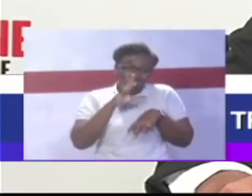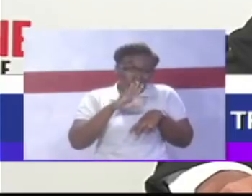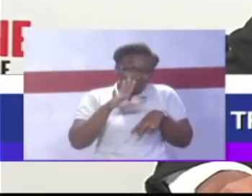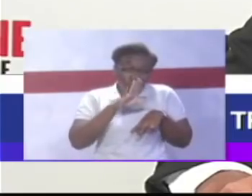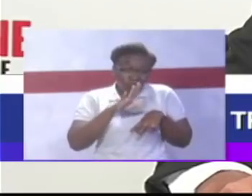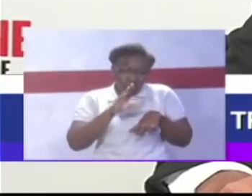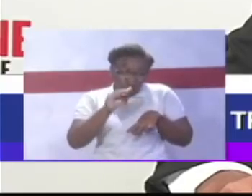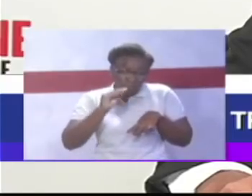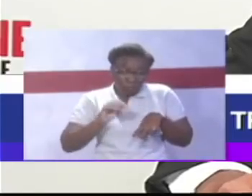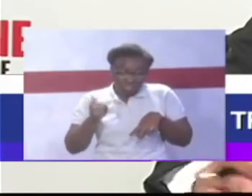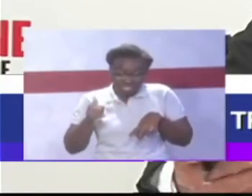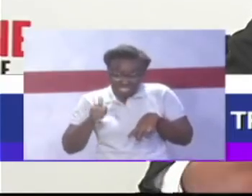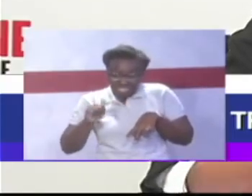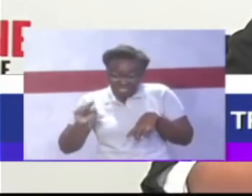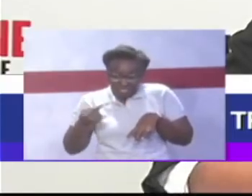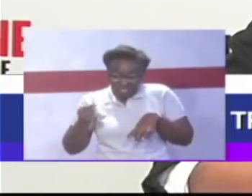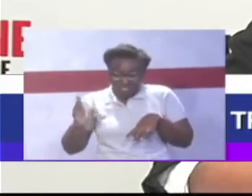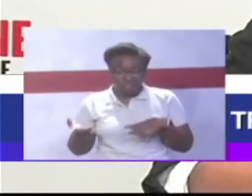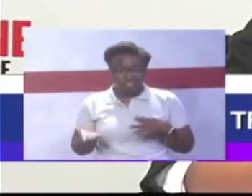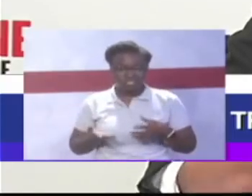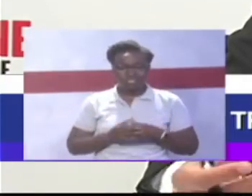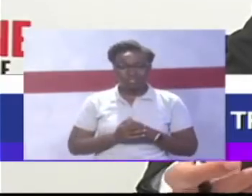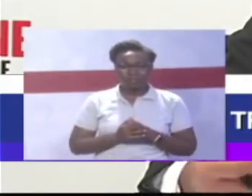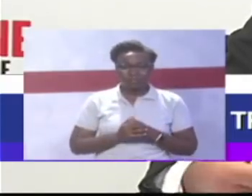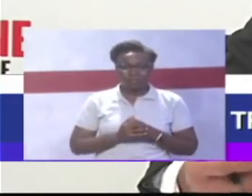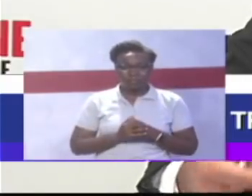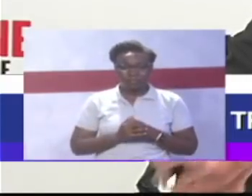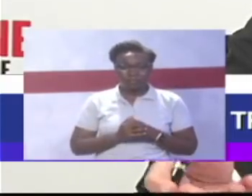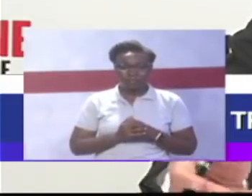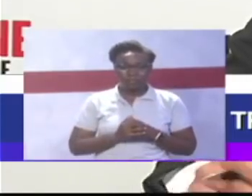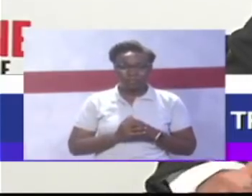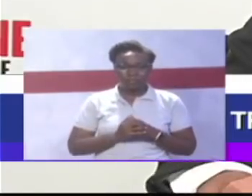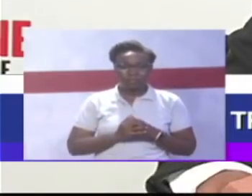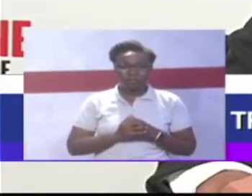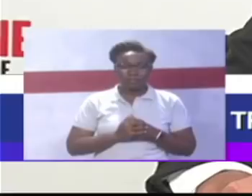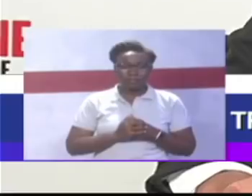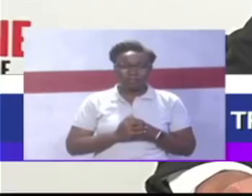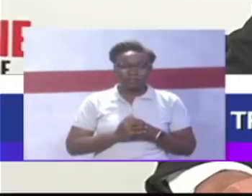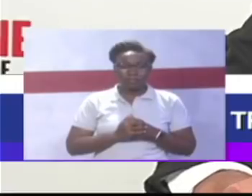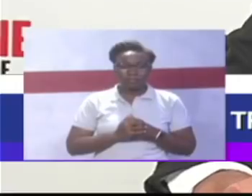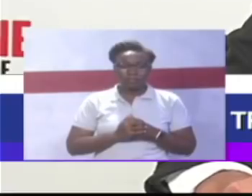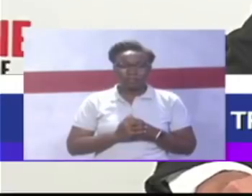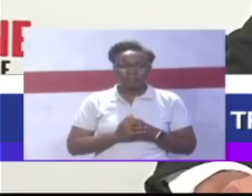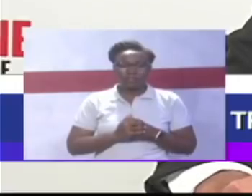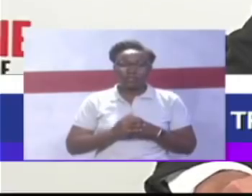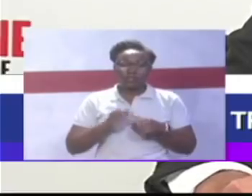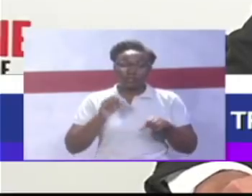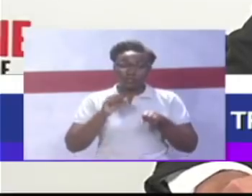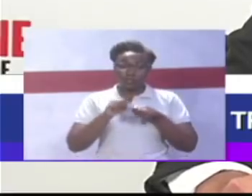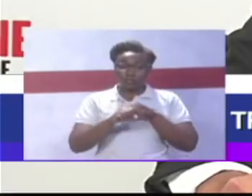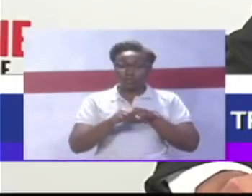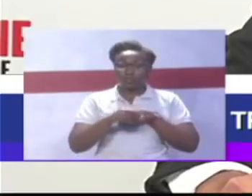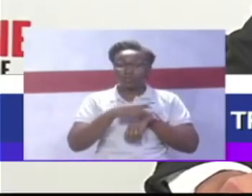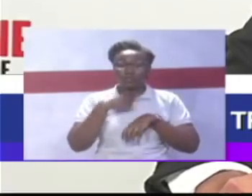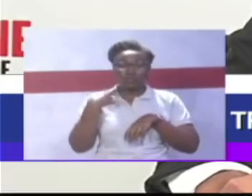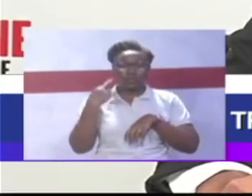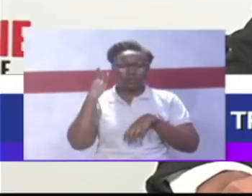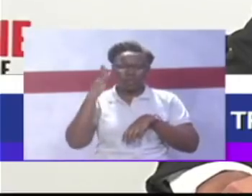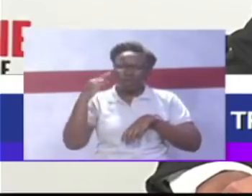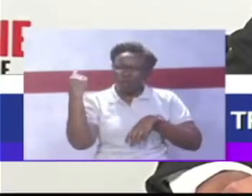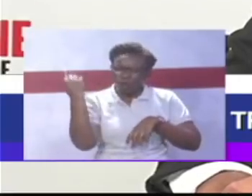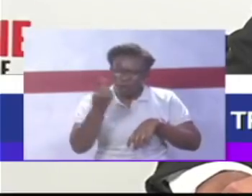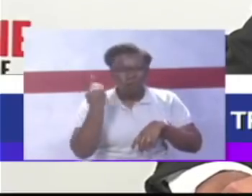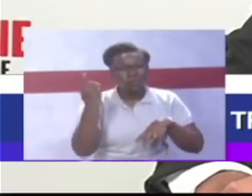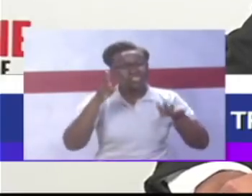well, of vaccinated people having a negative PCR and then picking up positive thereafter. So the risk is there will always be risk as long as people